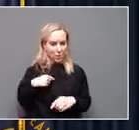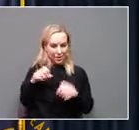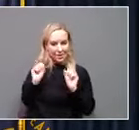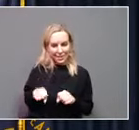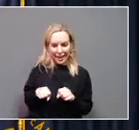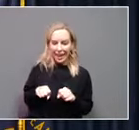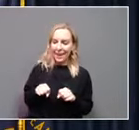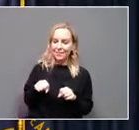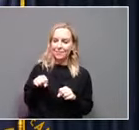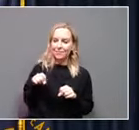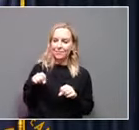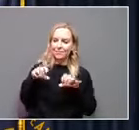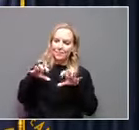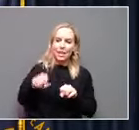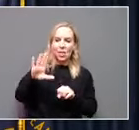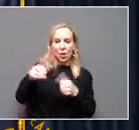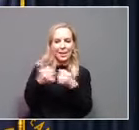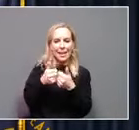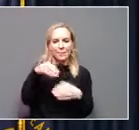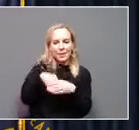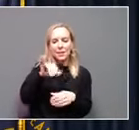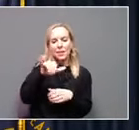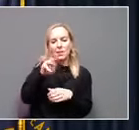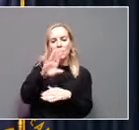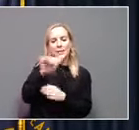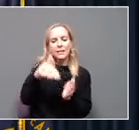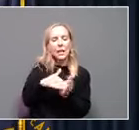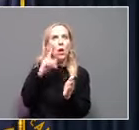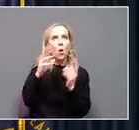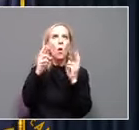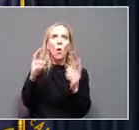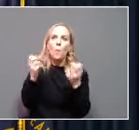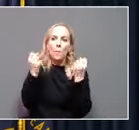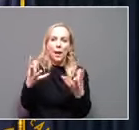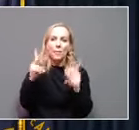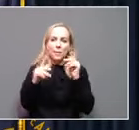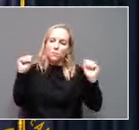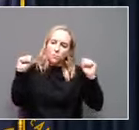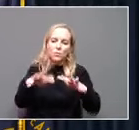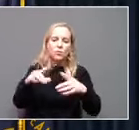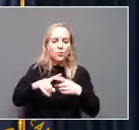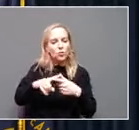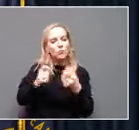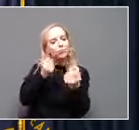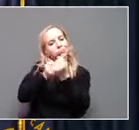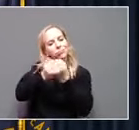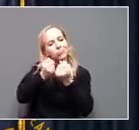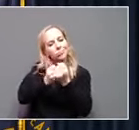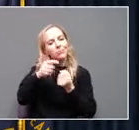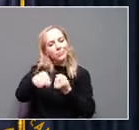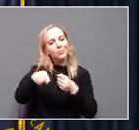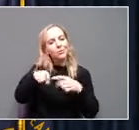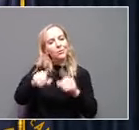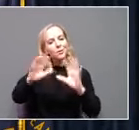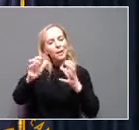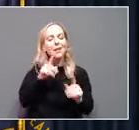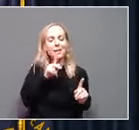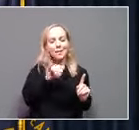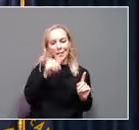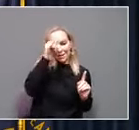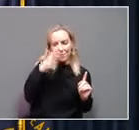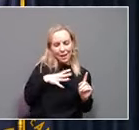Yum Center. I hope there will be a big, huge turnout to root them on. And the Kentucky men's basketball team is set to